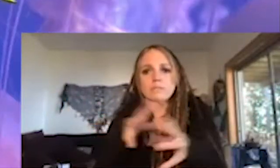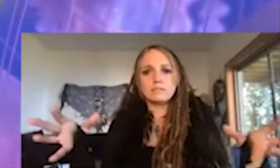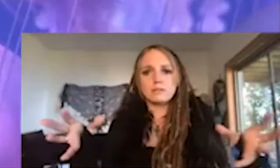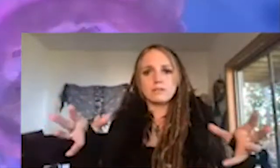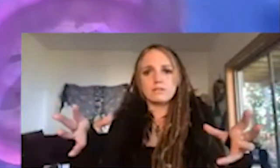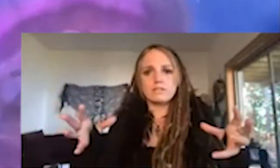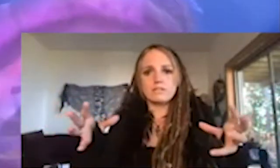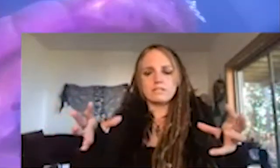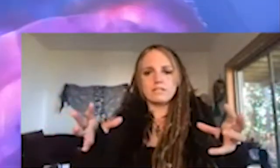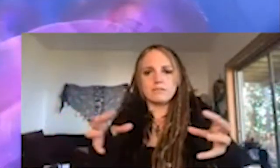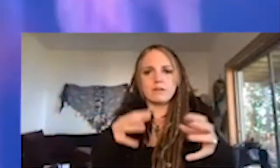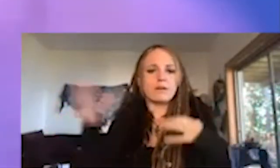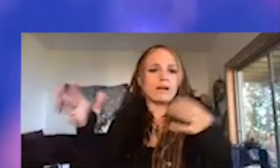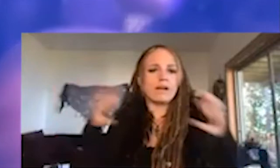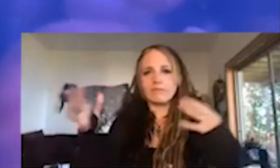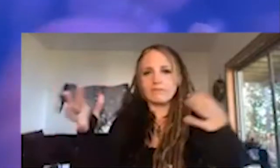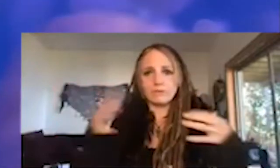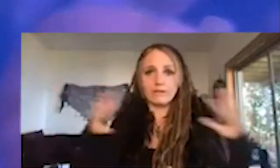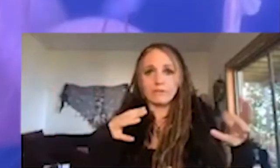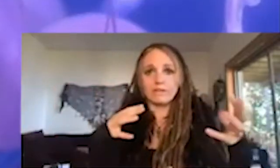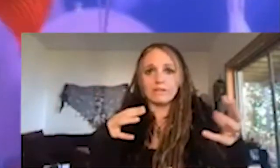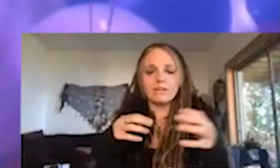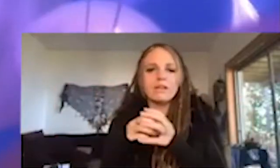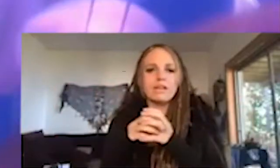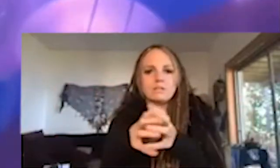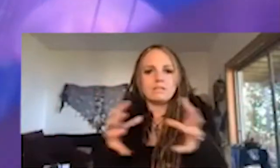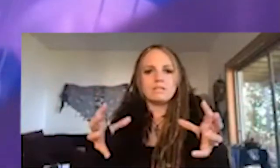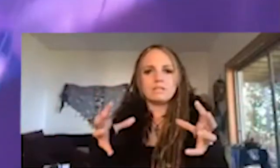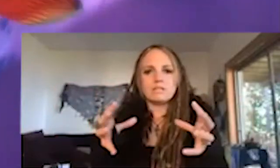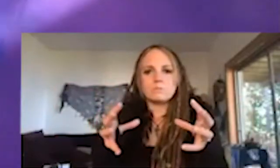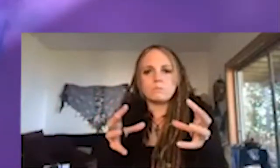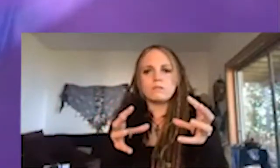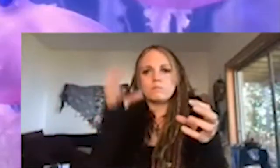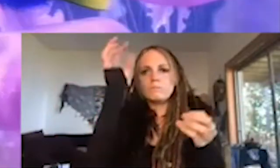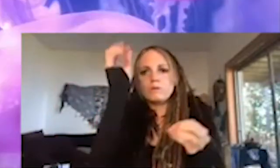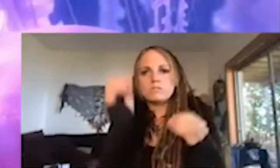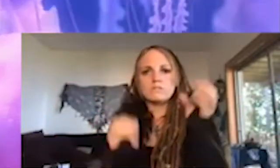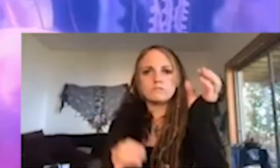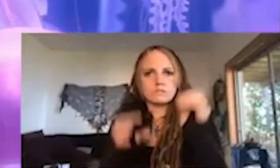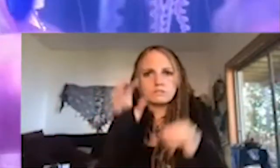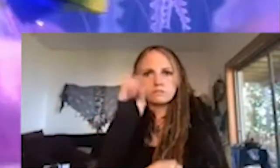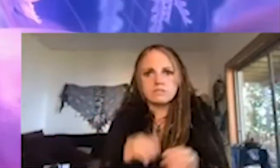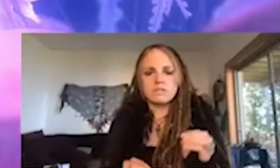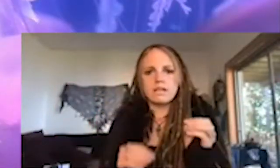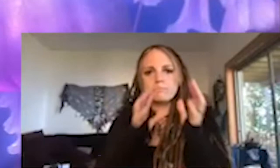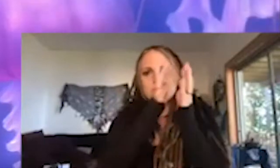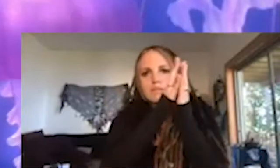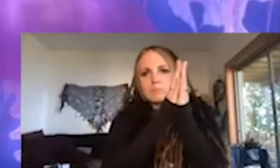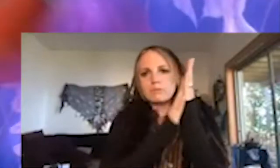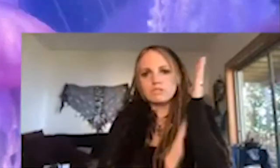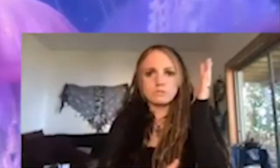in the beginning part of this, you can see now we've got about half blue, half pink. And in the beginning of this, we were working with mostly vertical